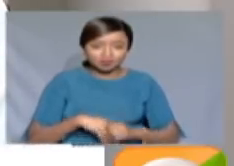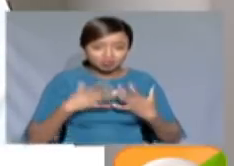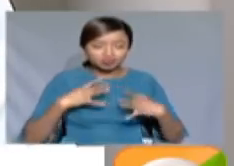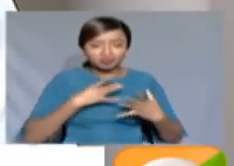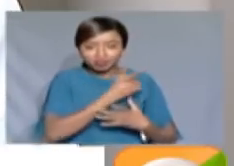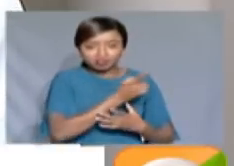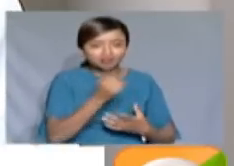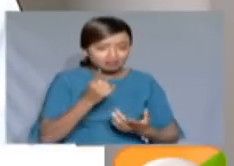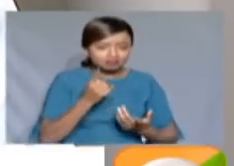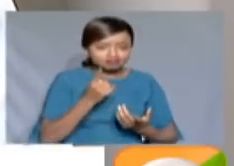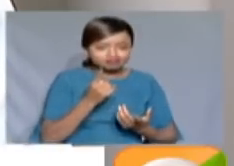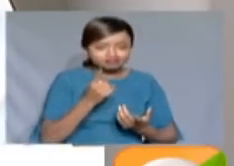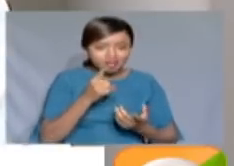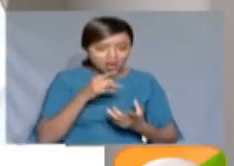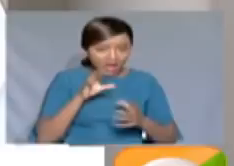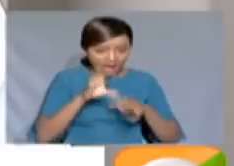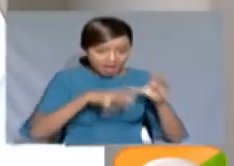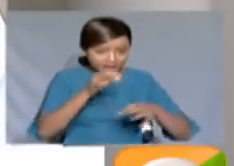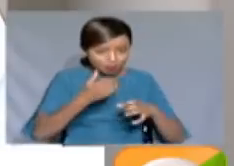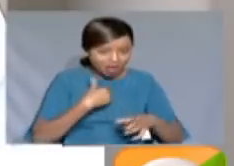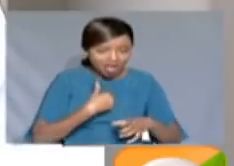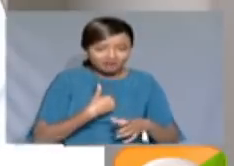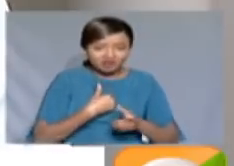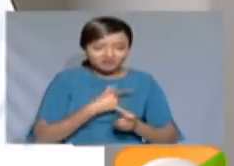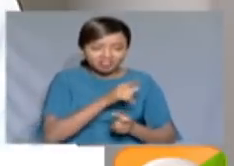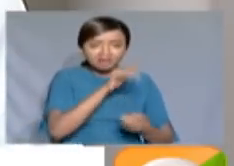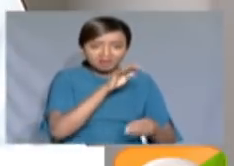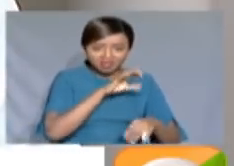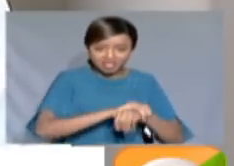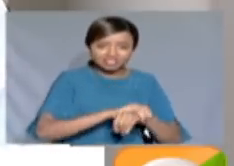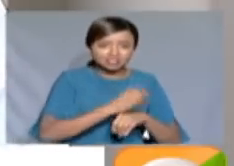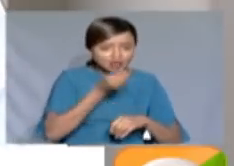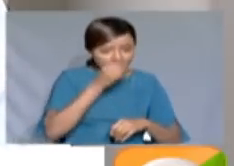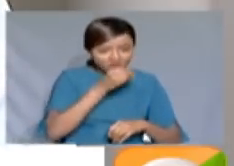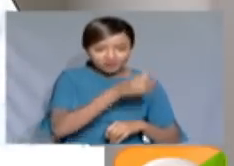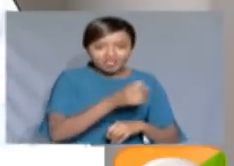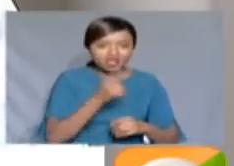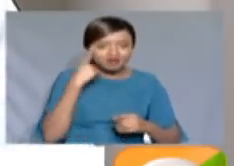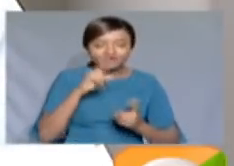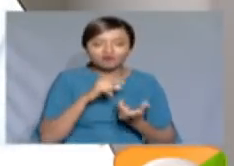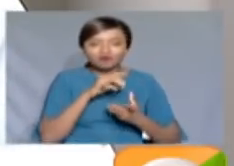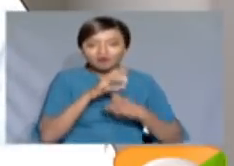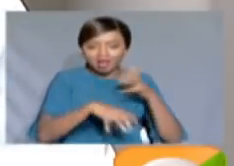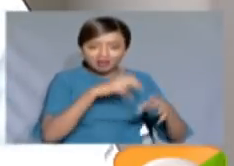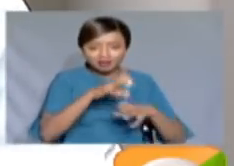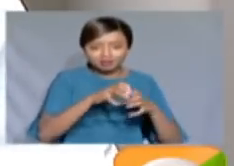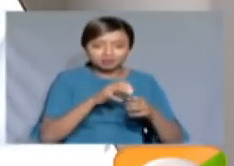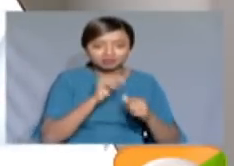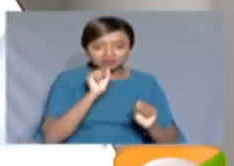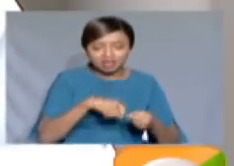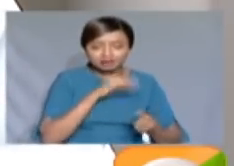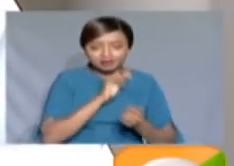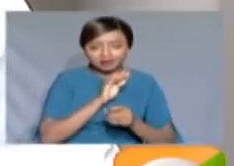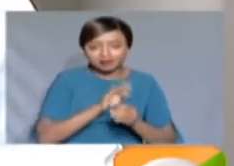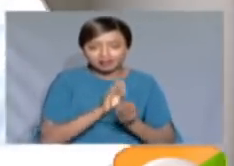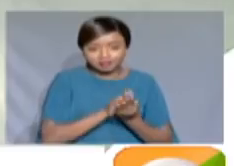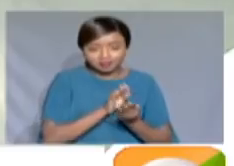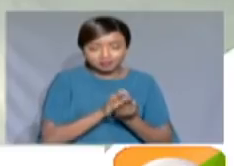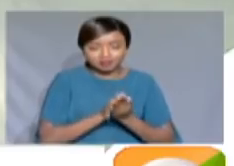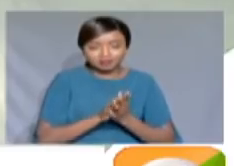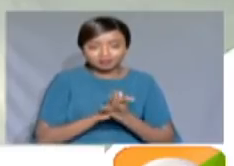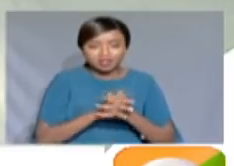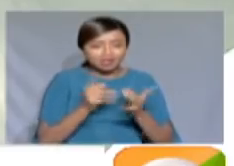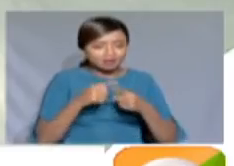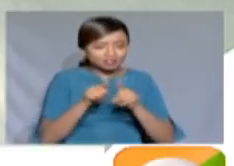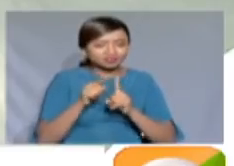months, they'll be pasture secure, maybe even up to 5-6 months. But what I think is, at the